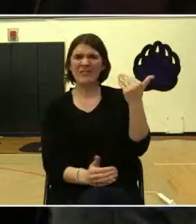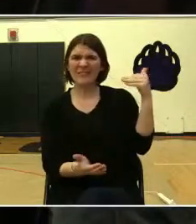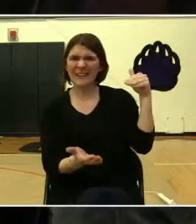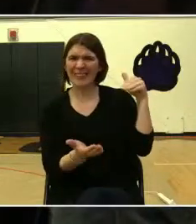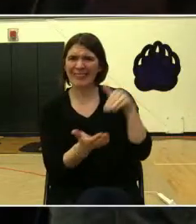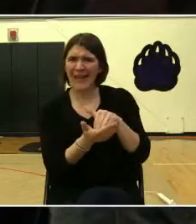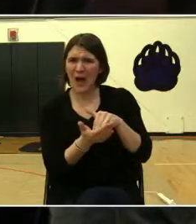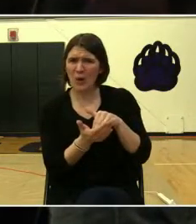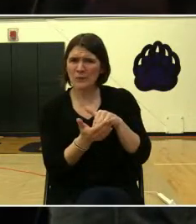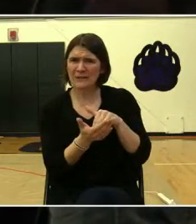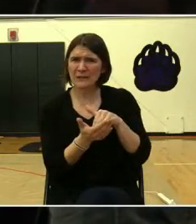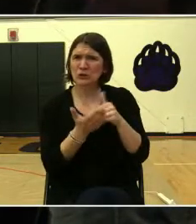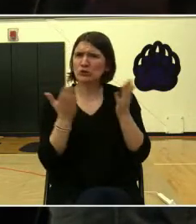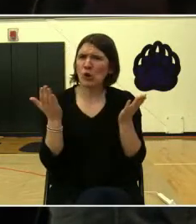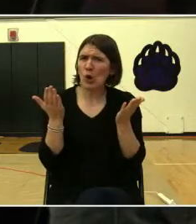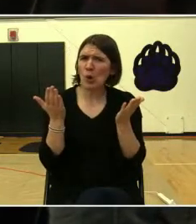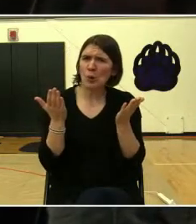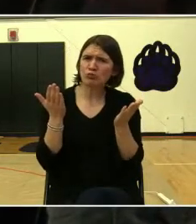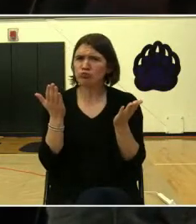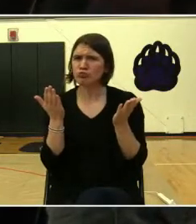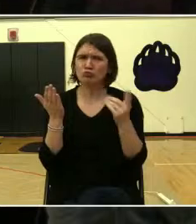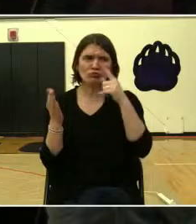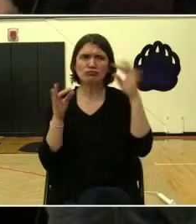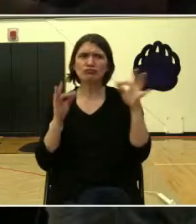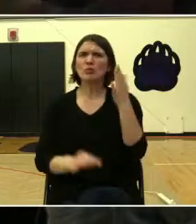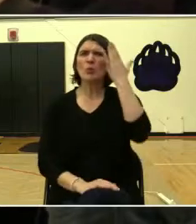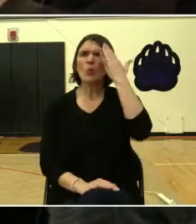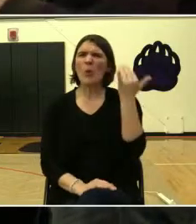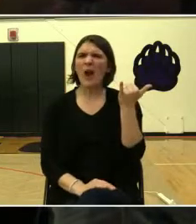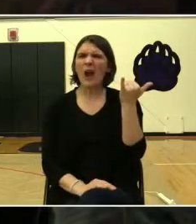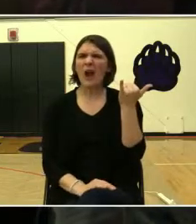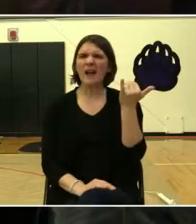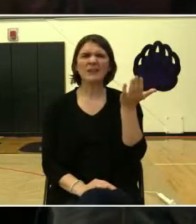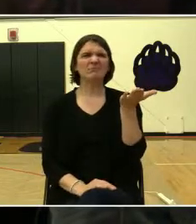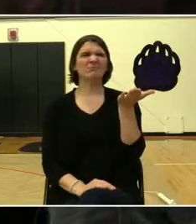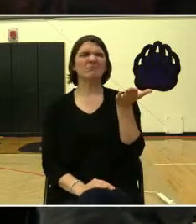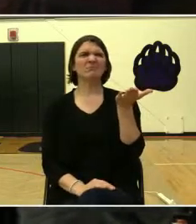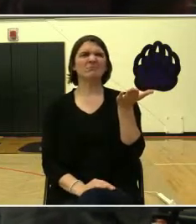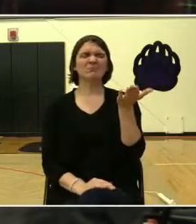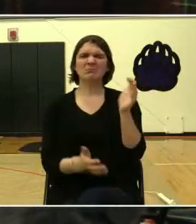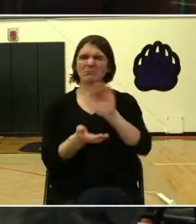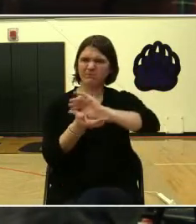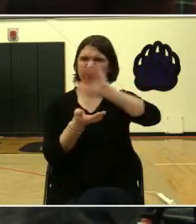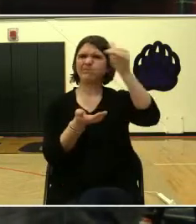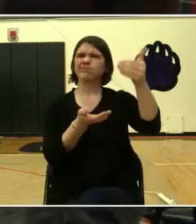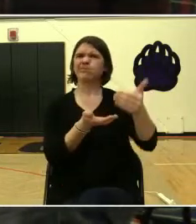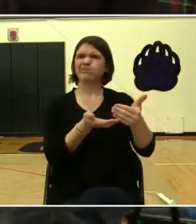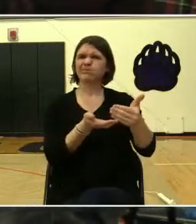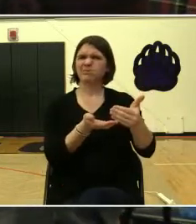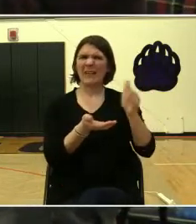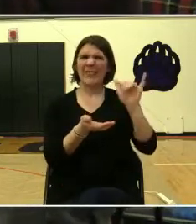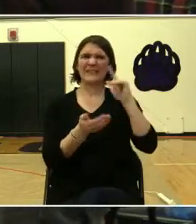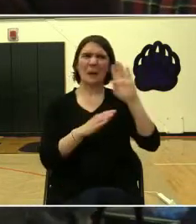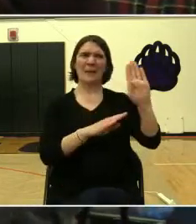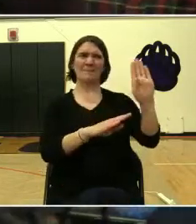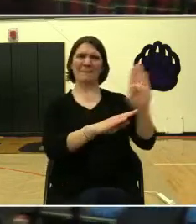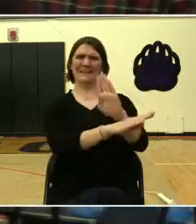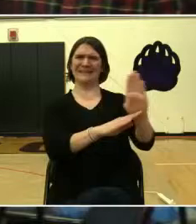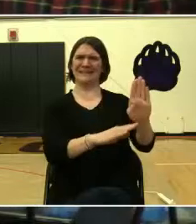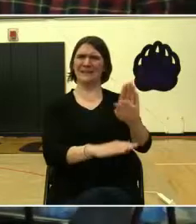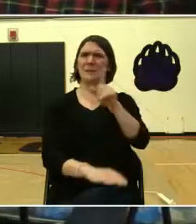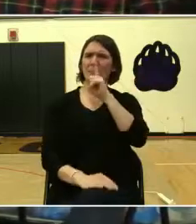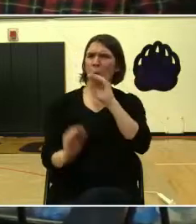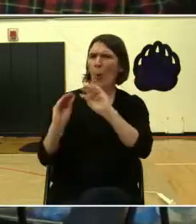15,000 um so I'm just looking for an explanation it seems to be that that would be a business but I'm not